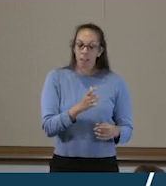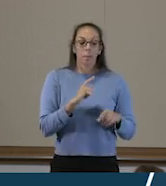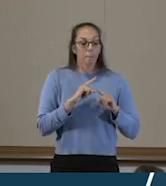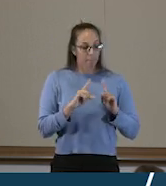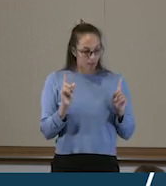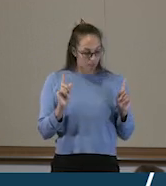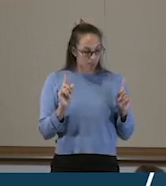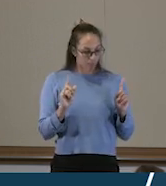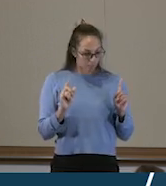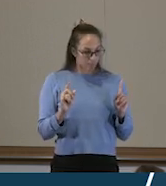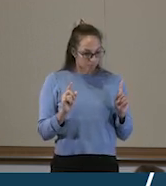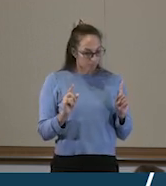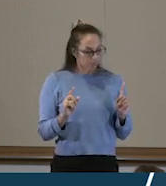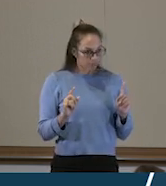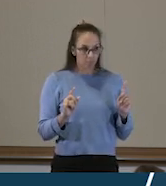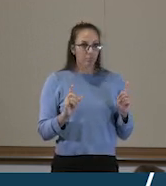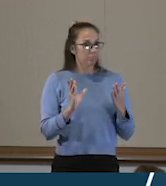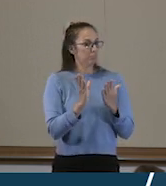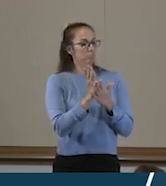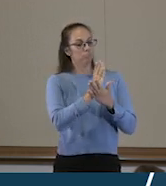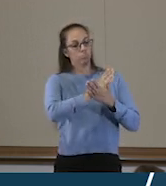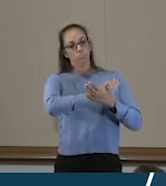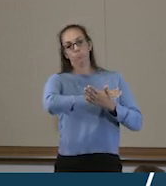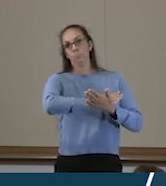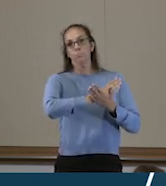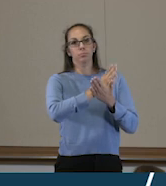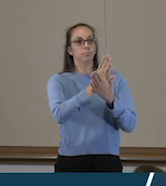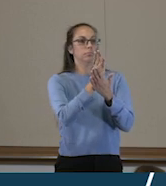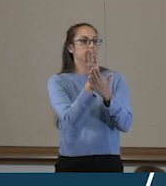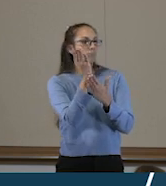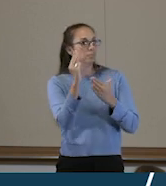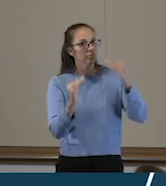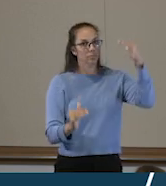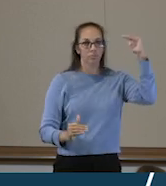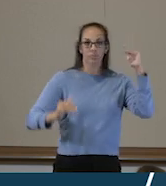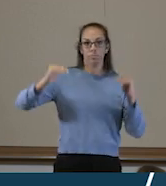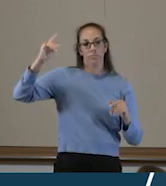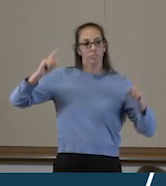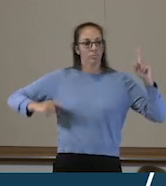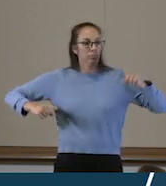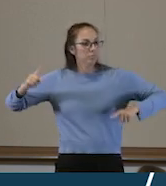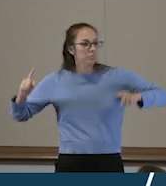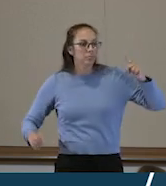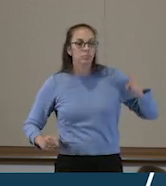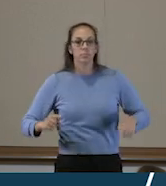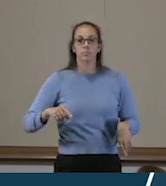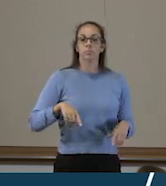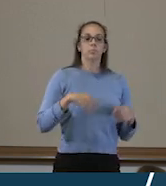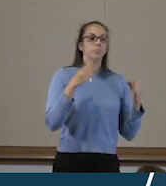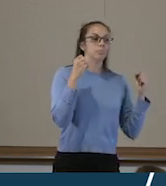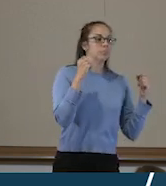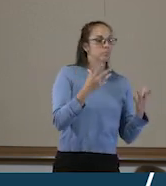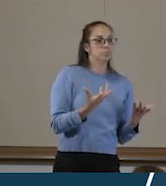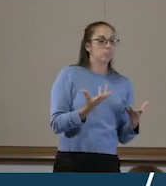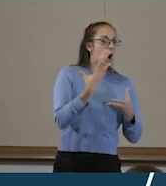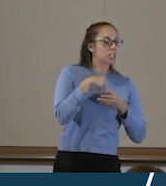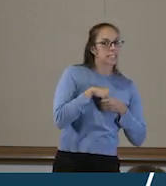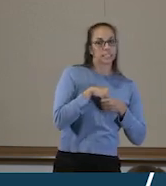people all throughout kind of the severity levels of disabilities. I've had a variety of disabilities, autism, Down syndrome,